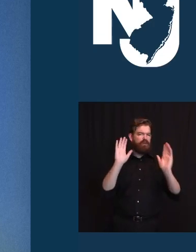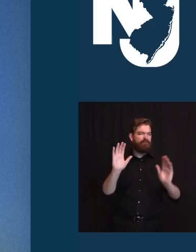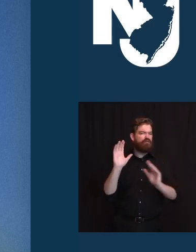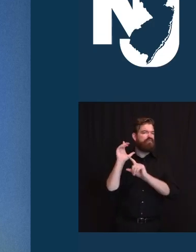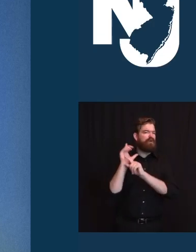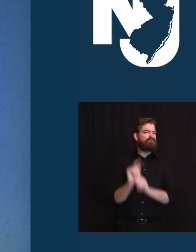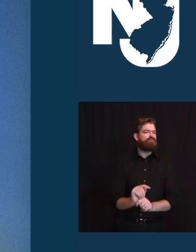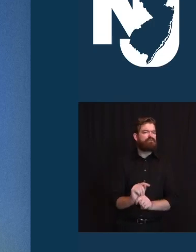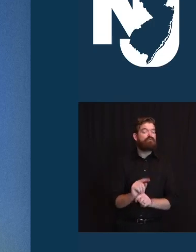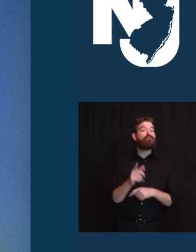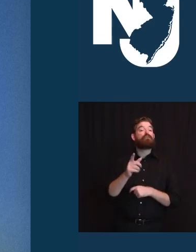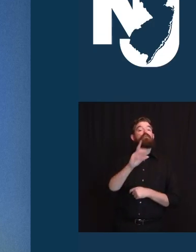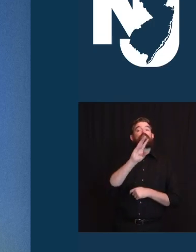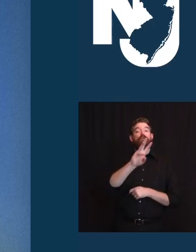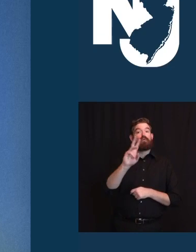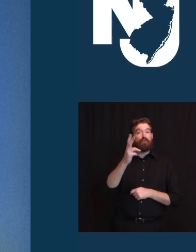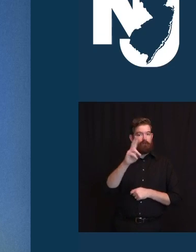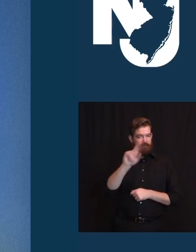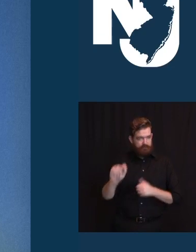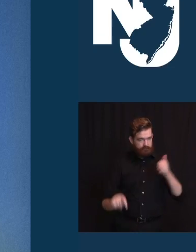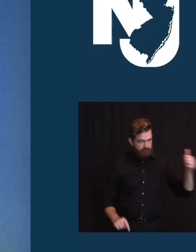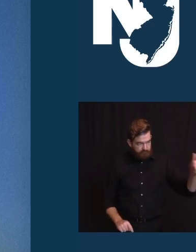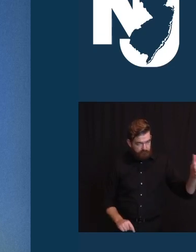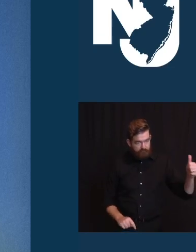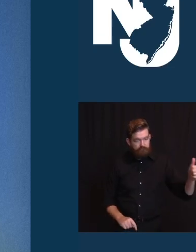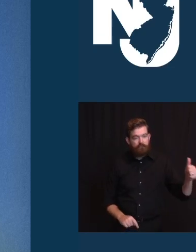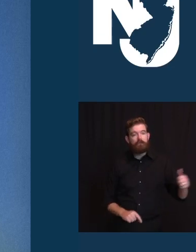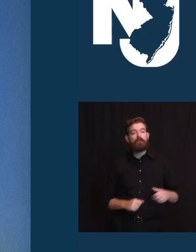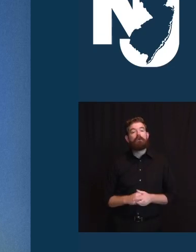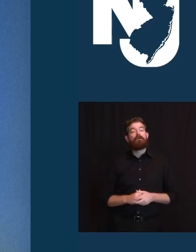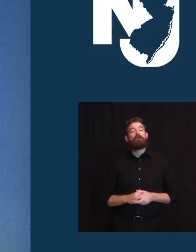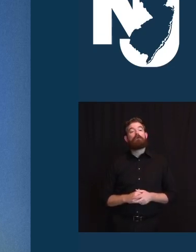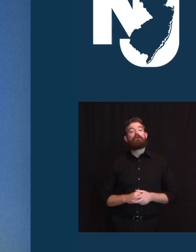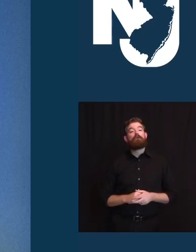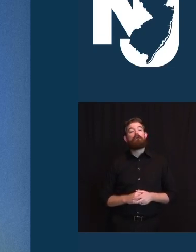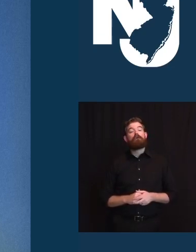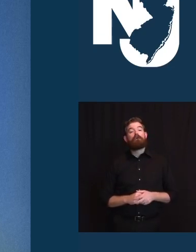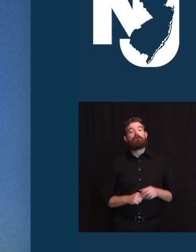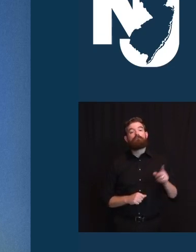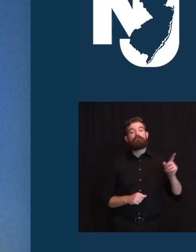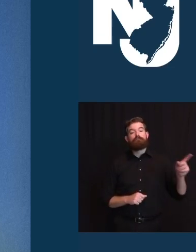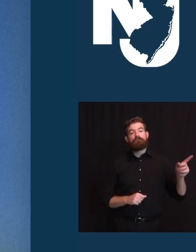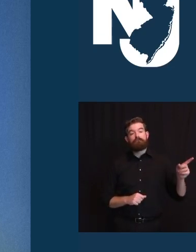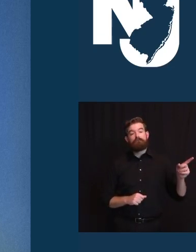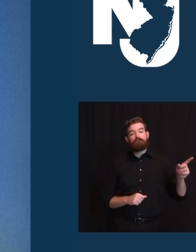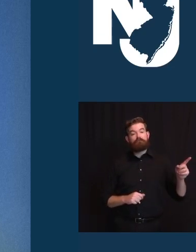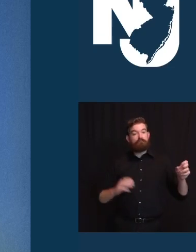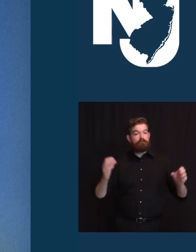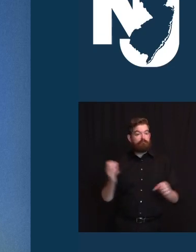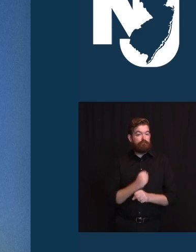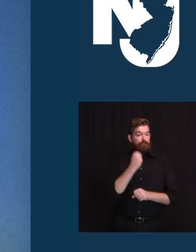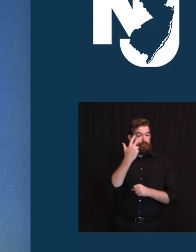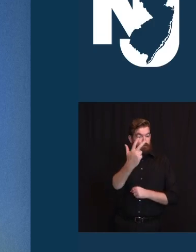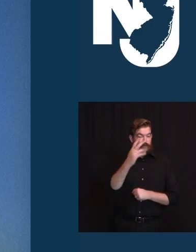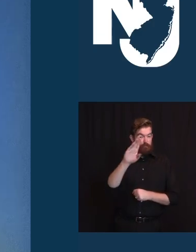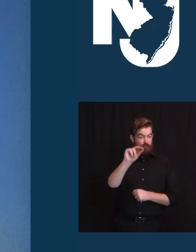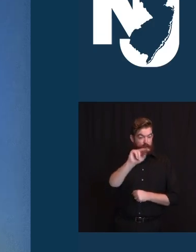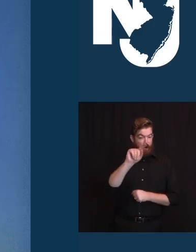among other honors, not the winner of 1 or 2, but 3 Bronze Stars. God bless you, Joe Quaid, and thank you for